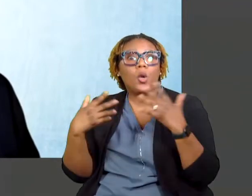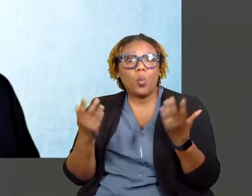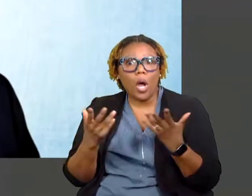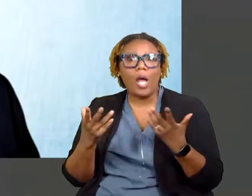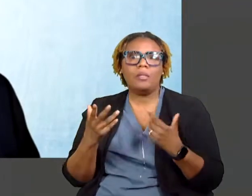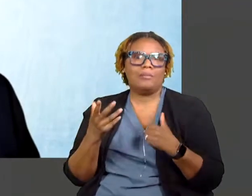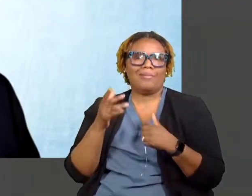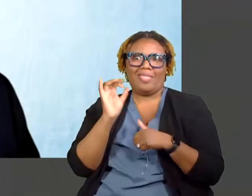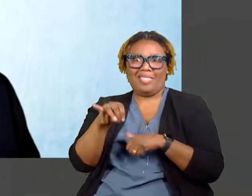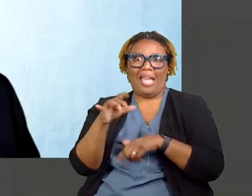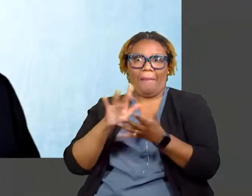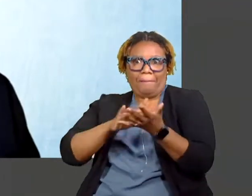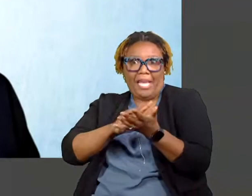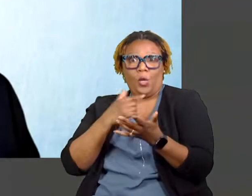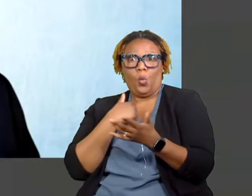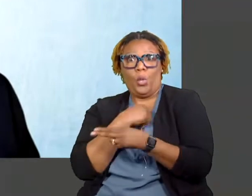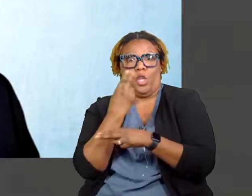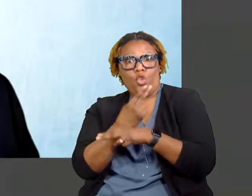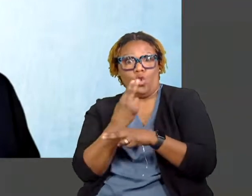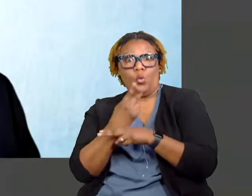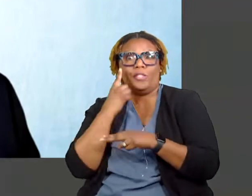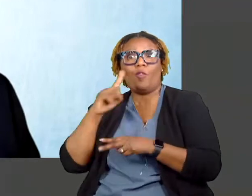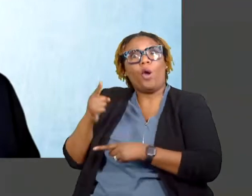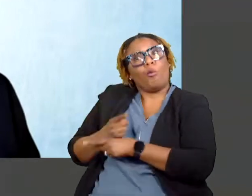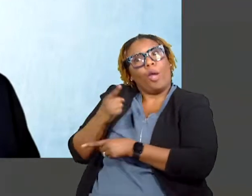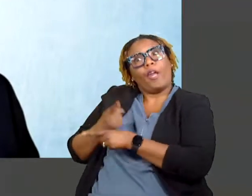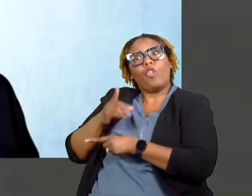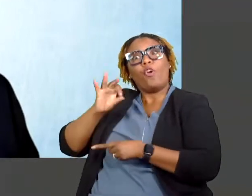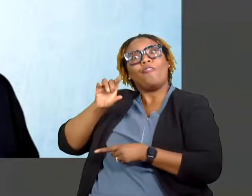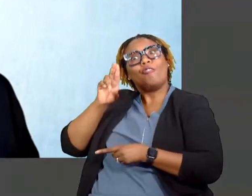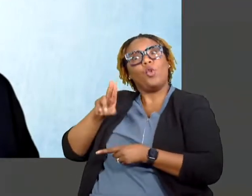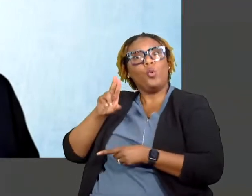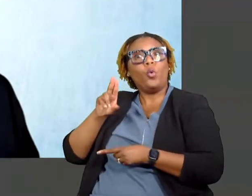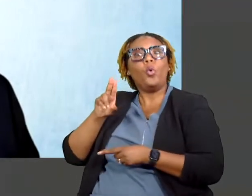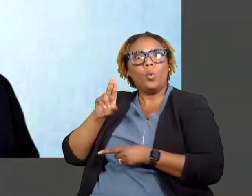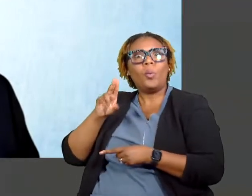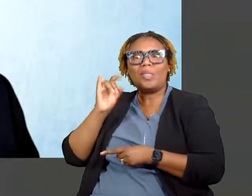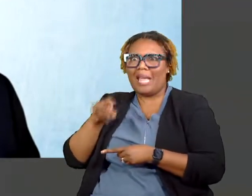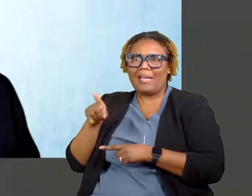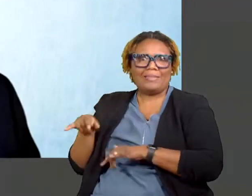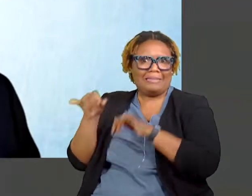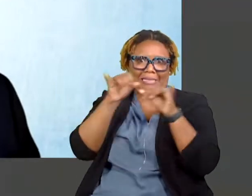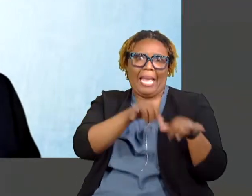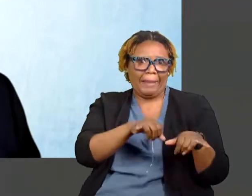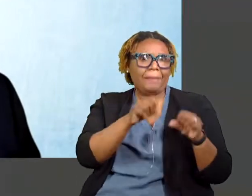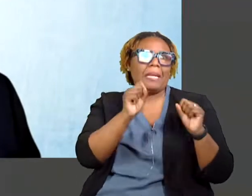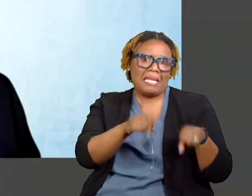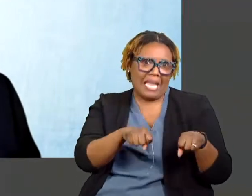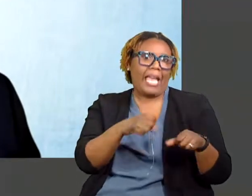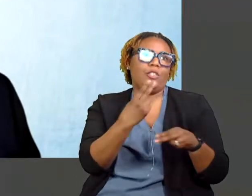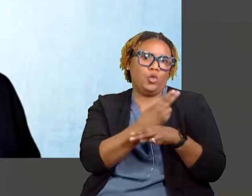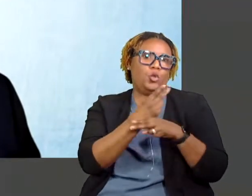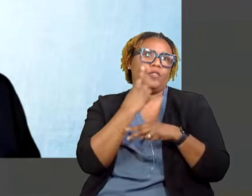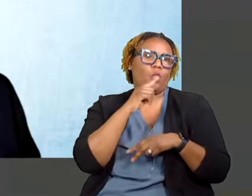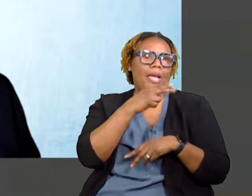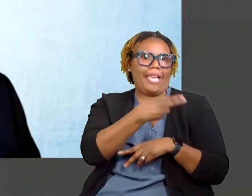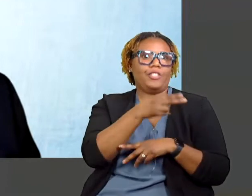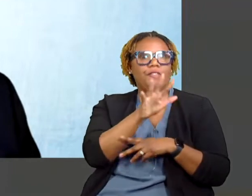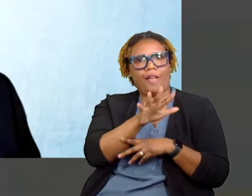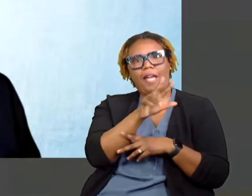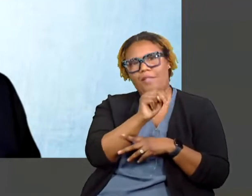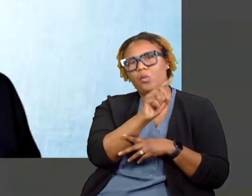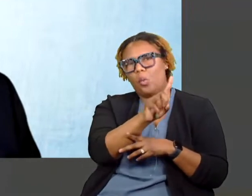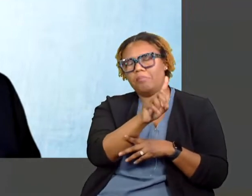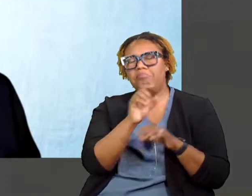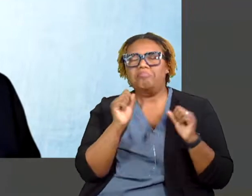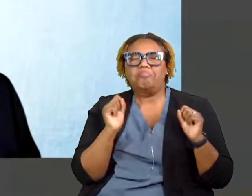seasonal influenza would also be available if needed to treat H5N1. Within the Strategic National Stockpile,